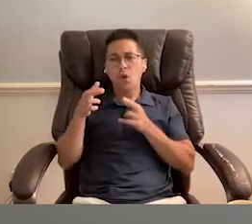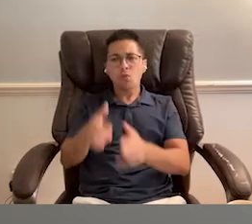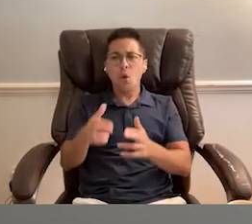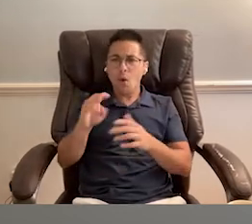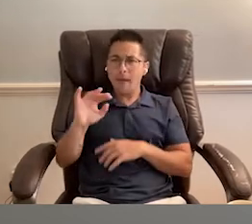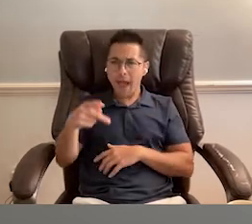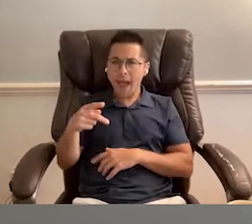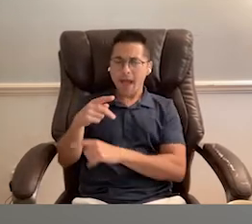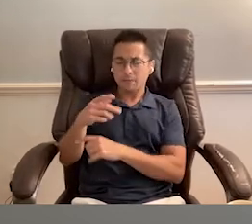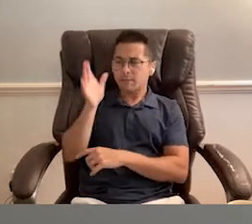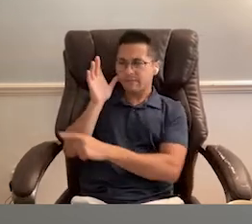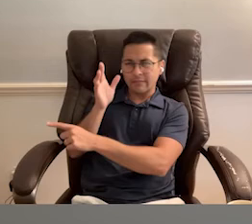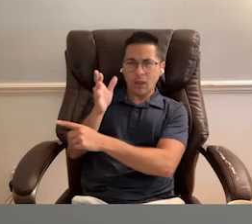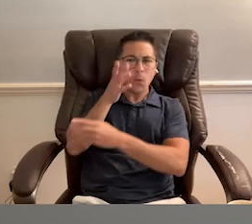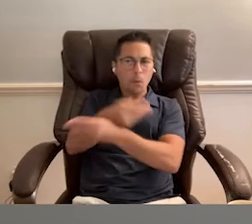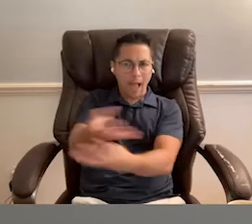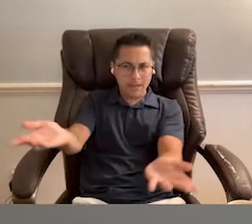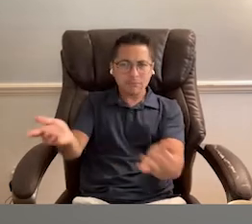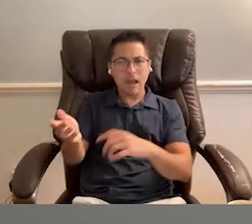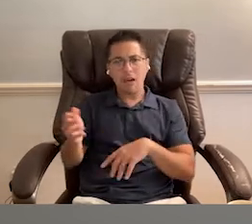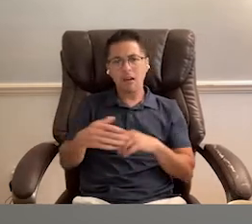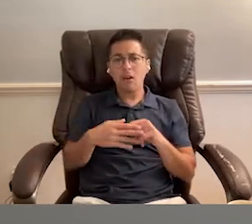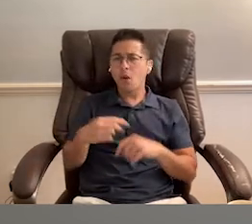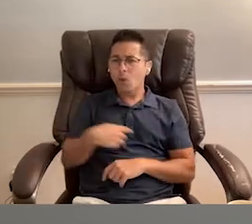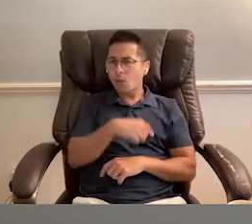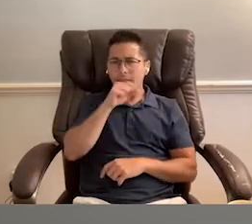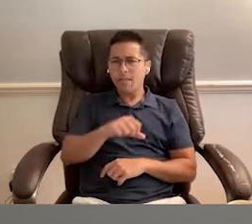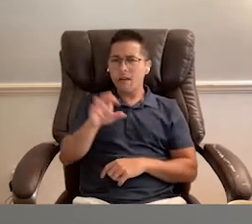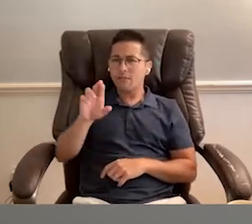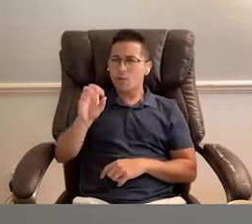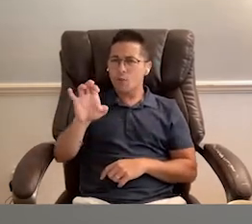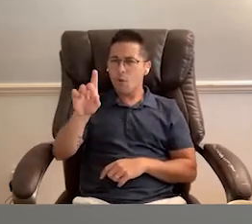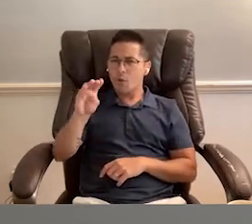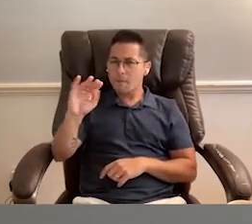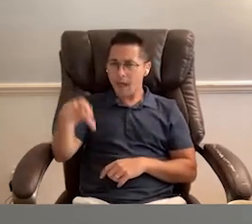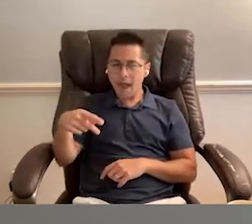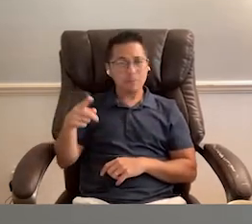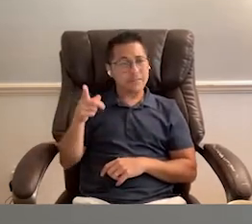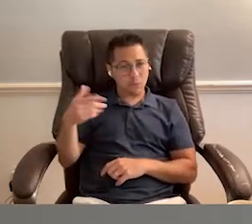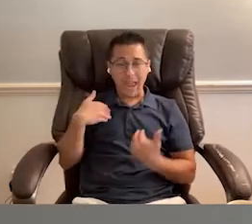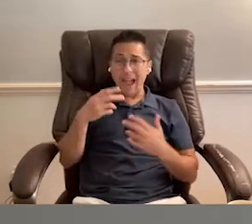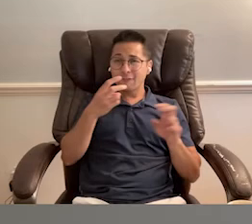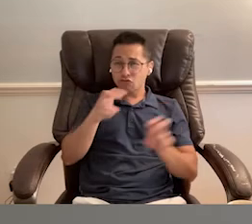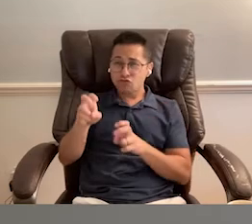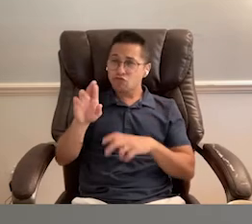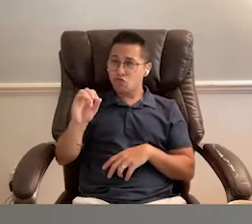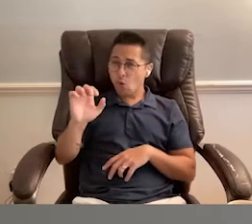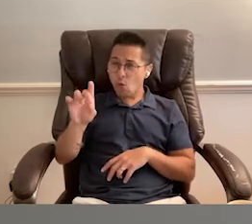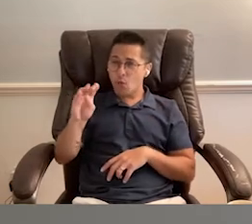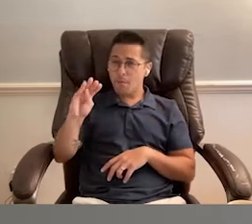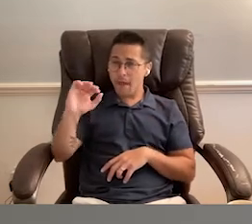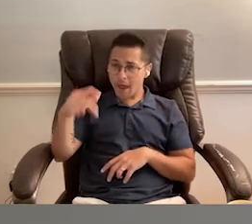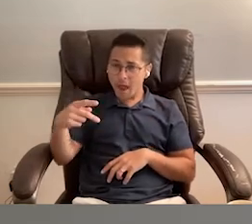about is Franklin's going to pass them out or pass them around. We love our roadmaps because they're our transition roadmaps. Basically,